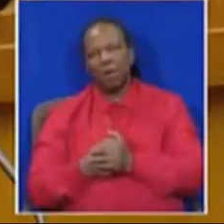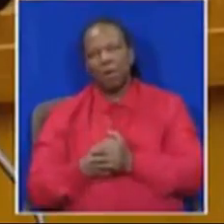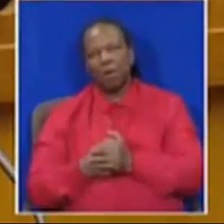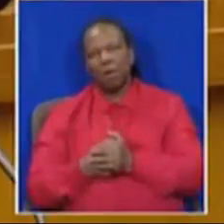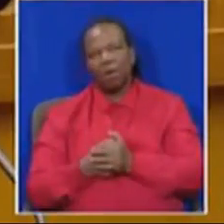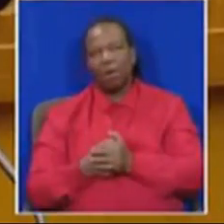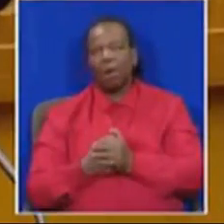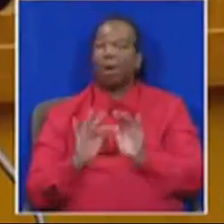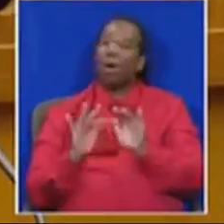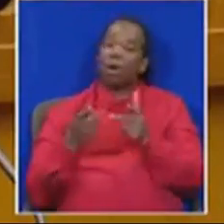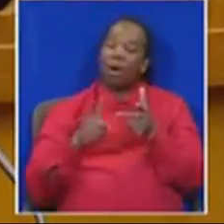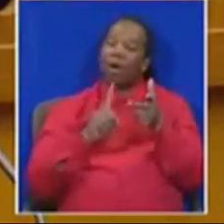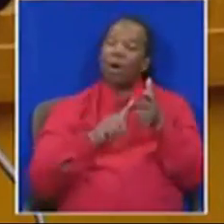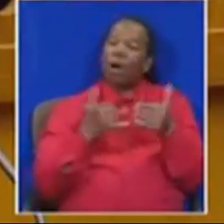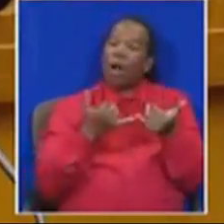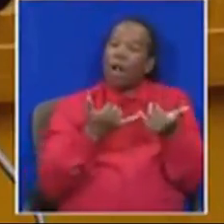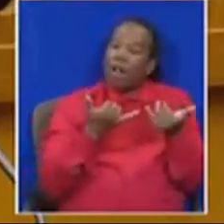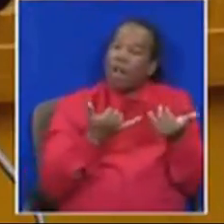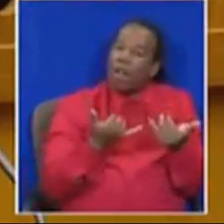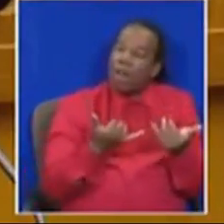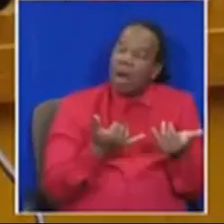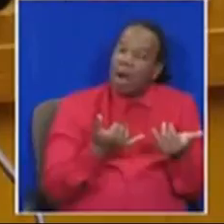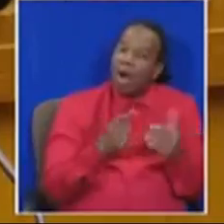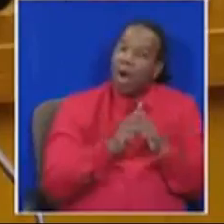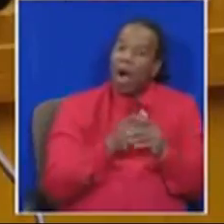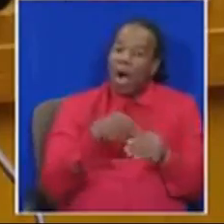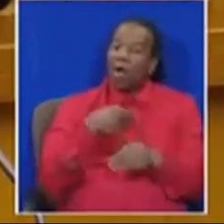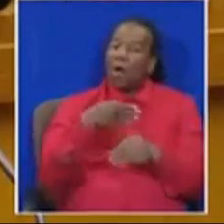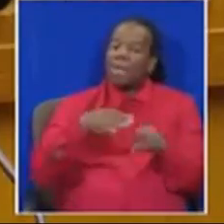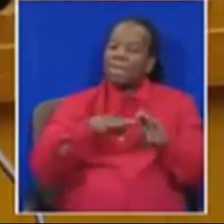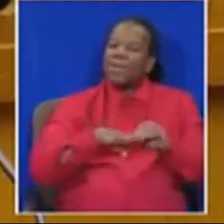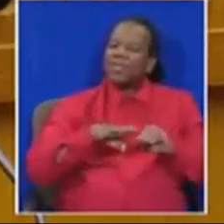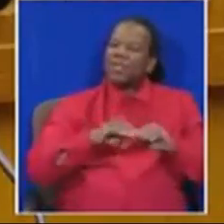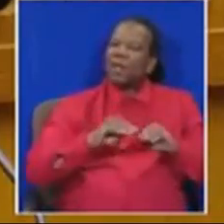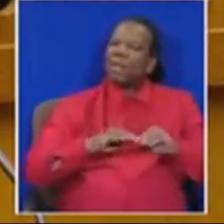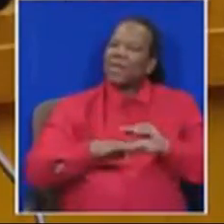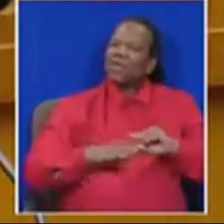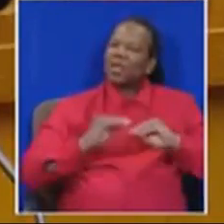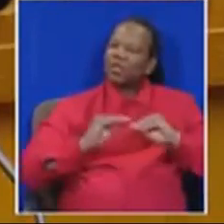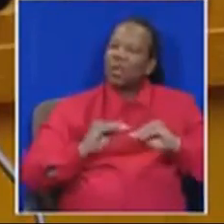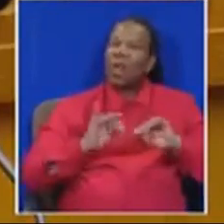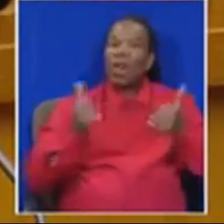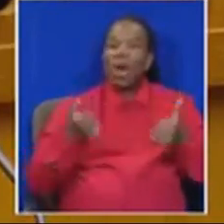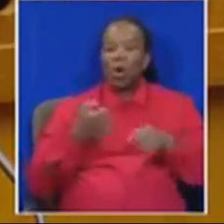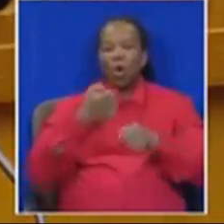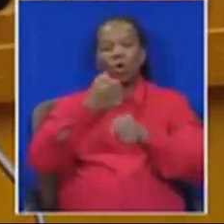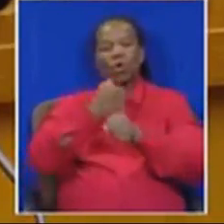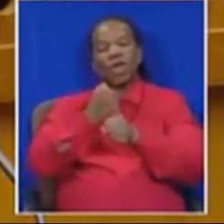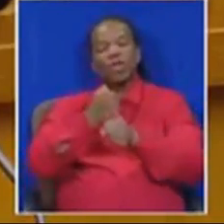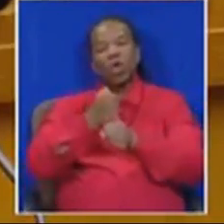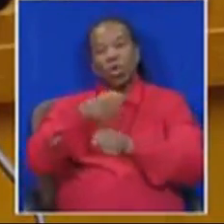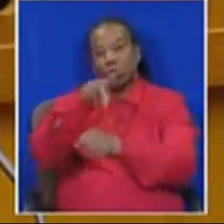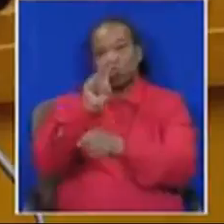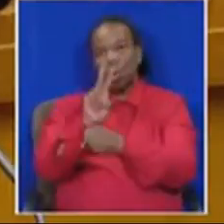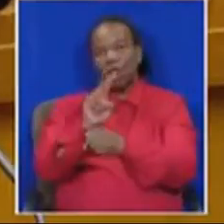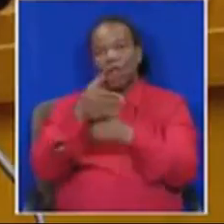seeing improvements in the outcomes of our basic education system. The matric pass rate increased from